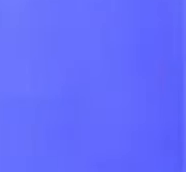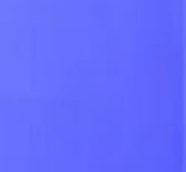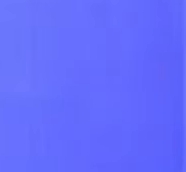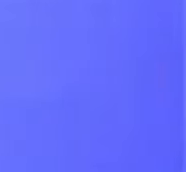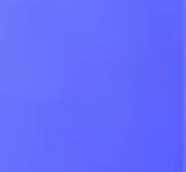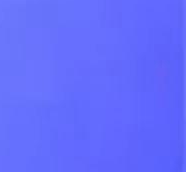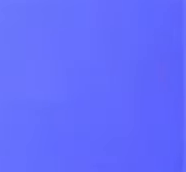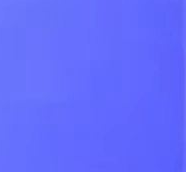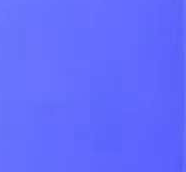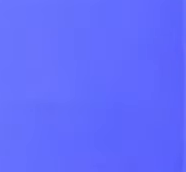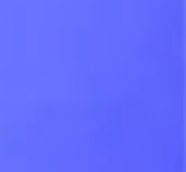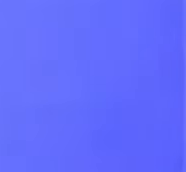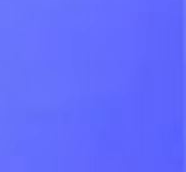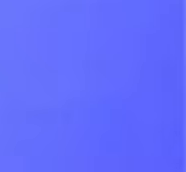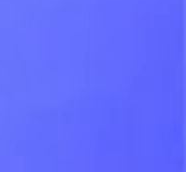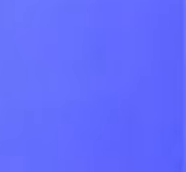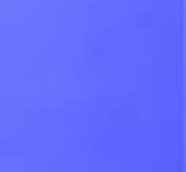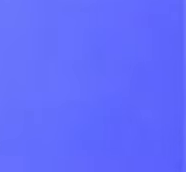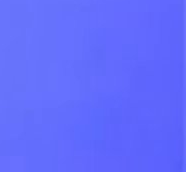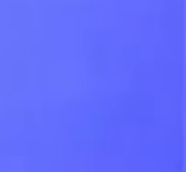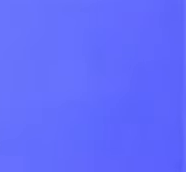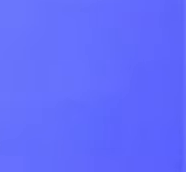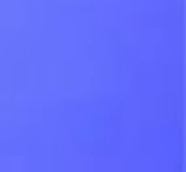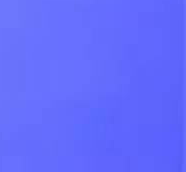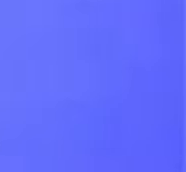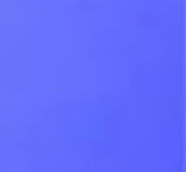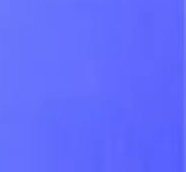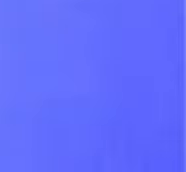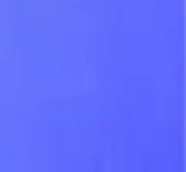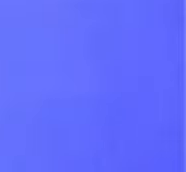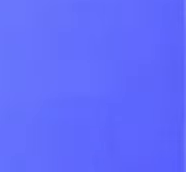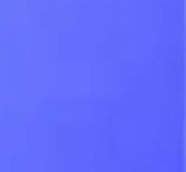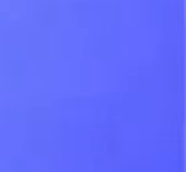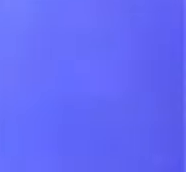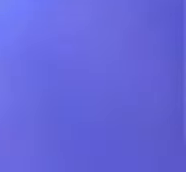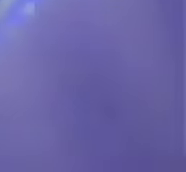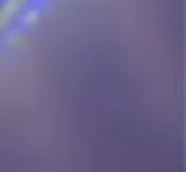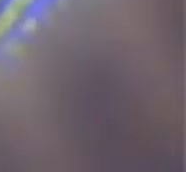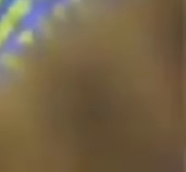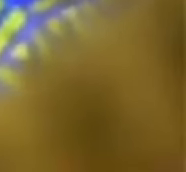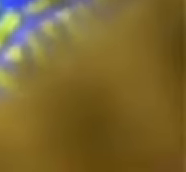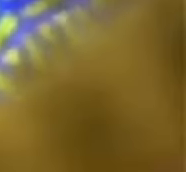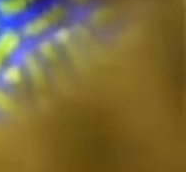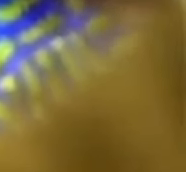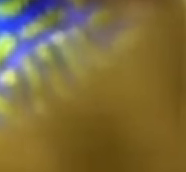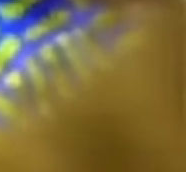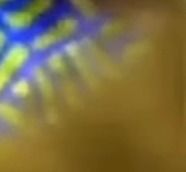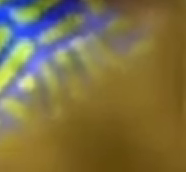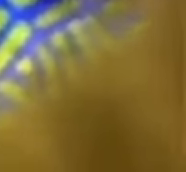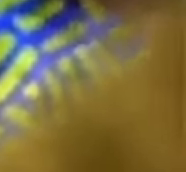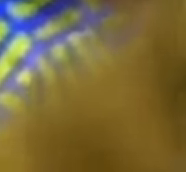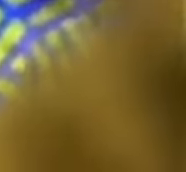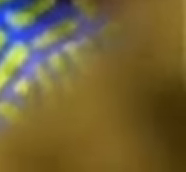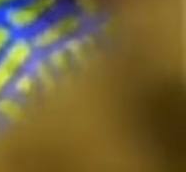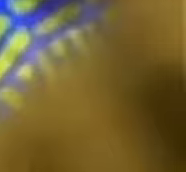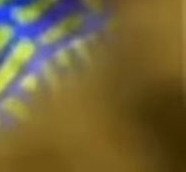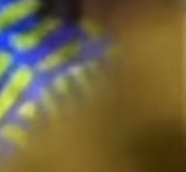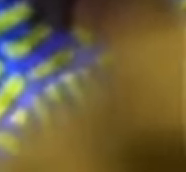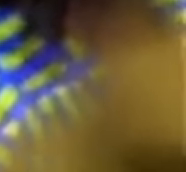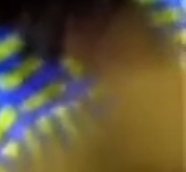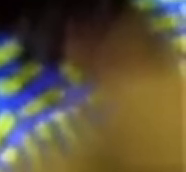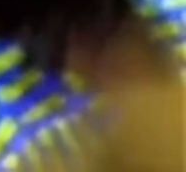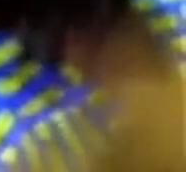are certain things, if you do not hear, if you do not have a man of God who helps you understand who you are in Christ.